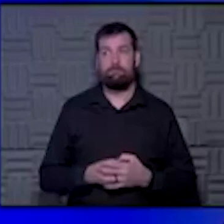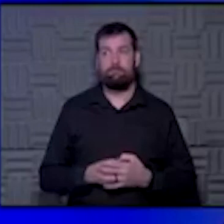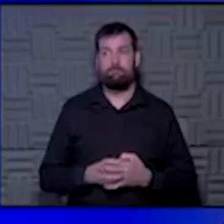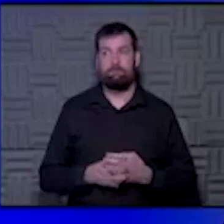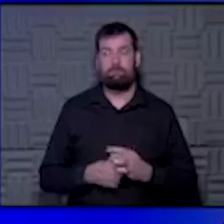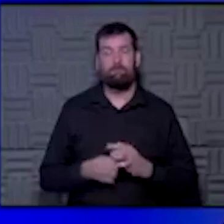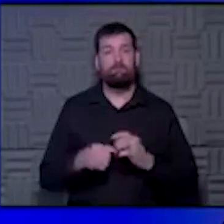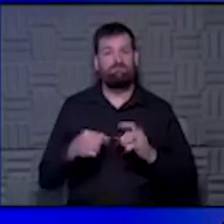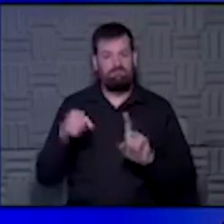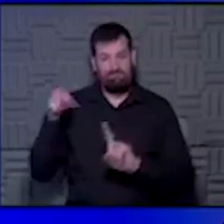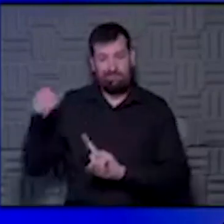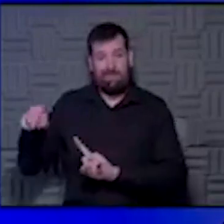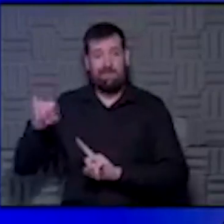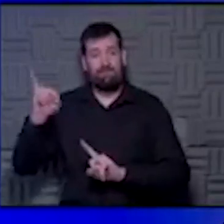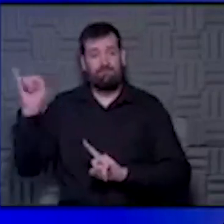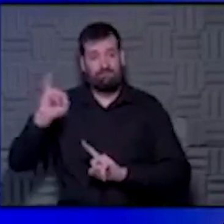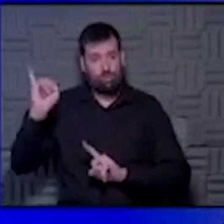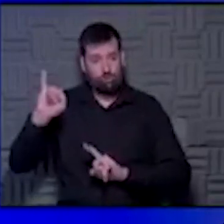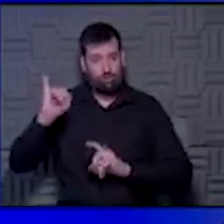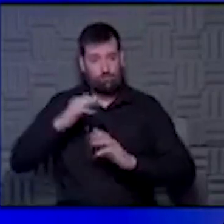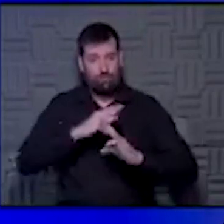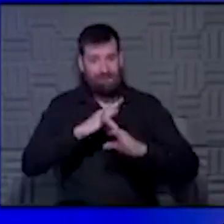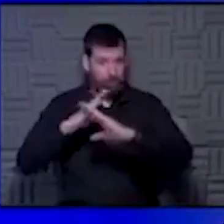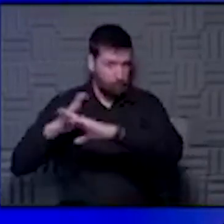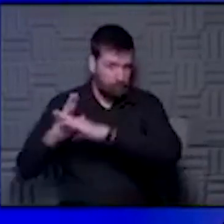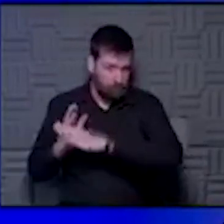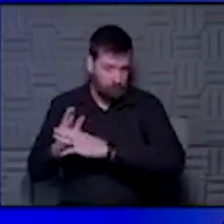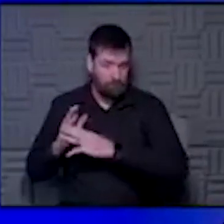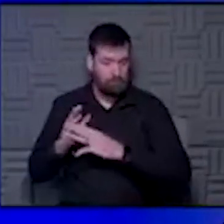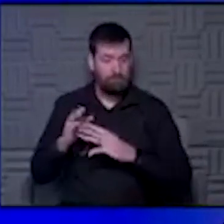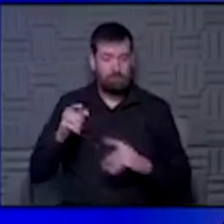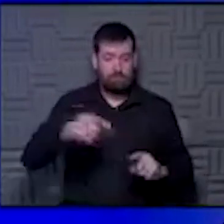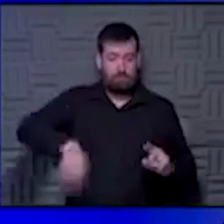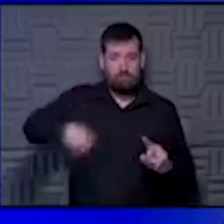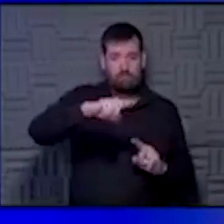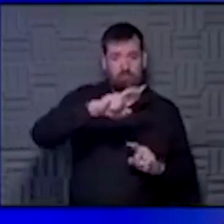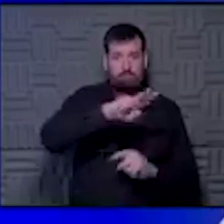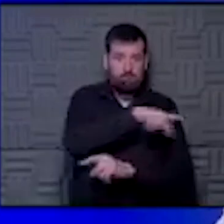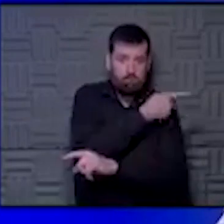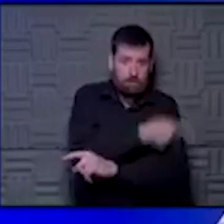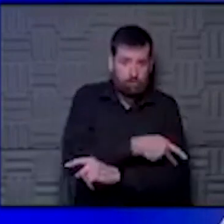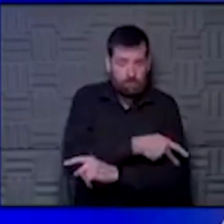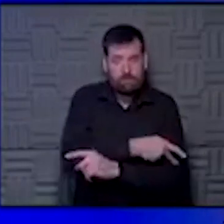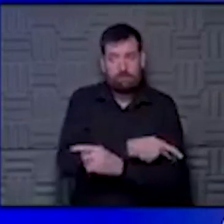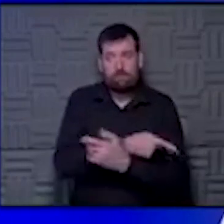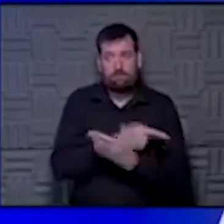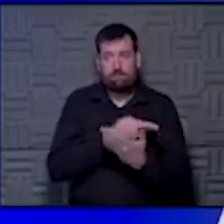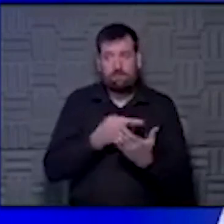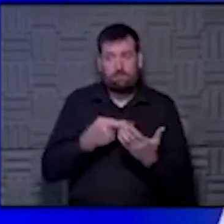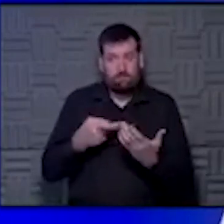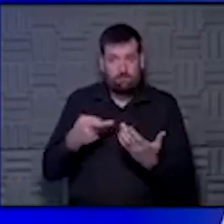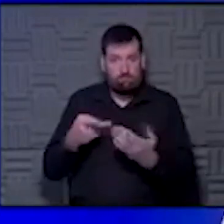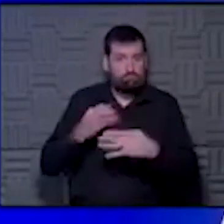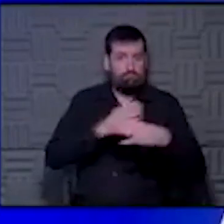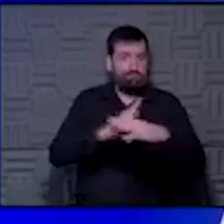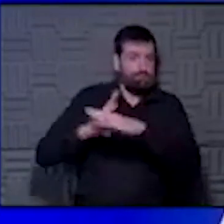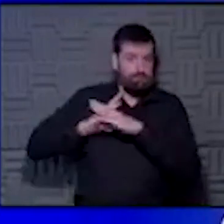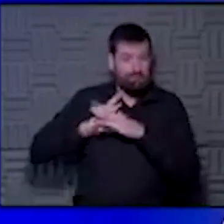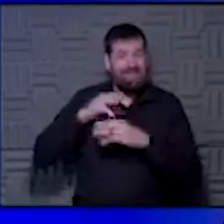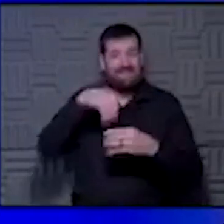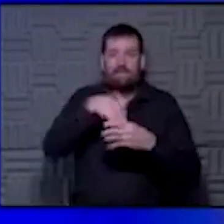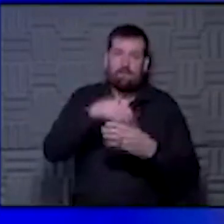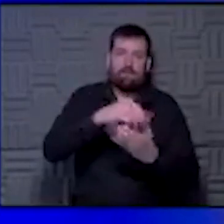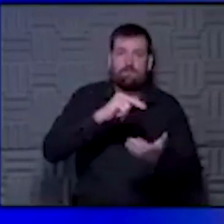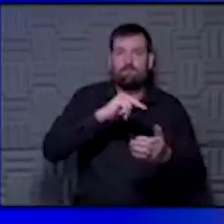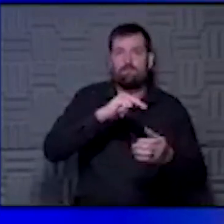As far as infection prevention, if these patients are prevented from getting infected in those healthcare facilities,